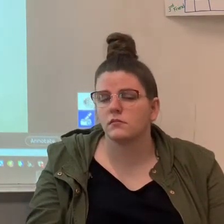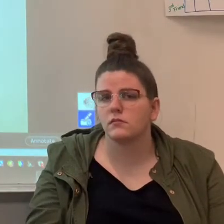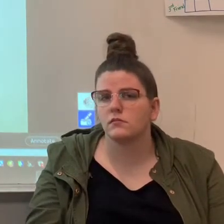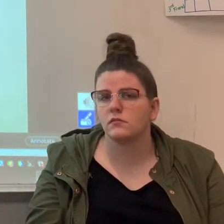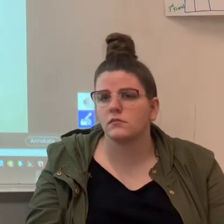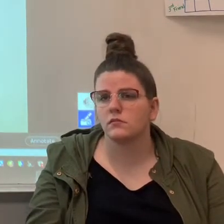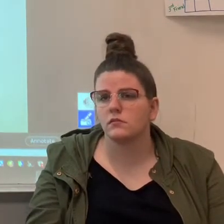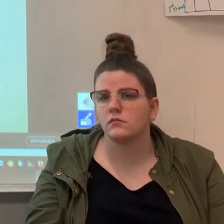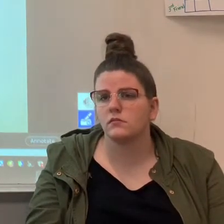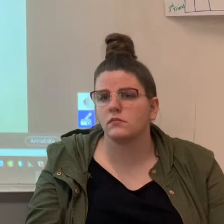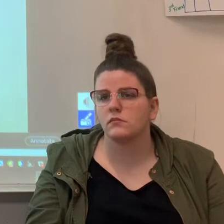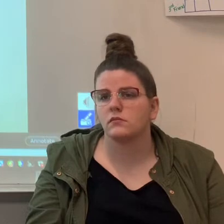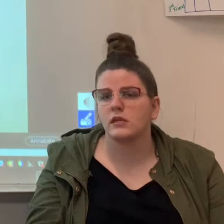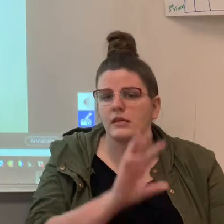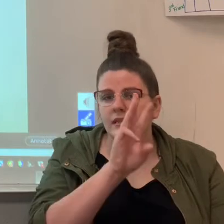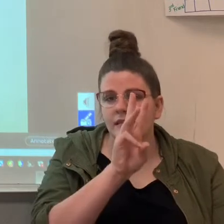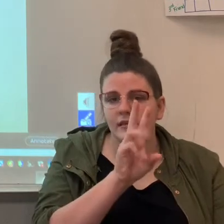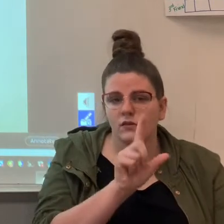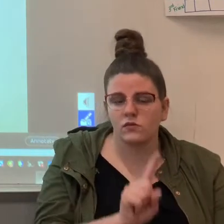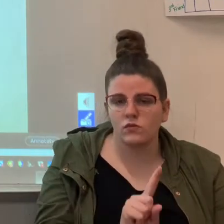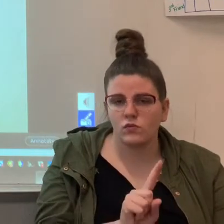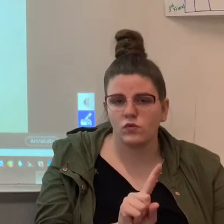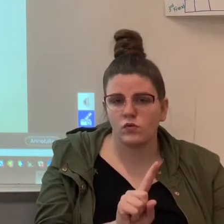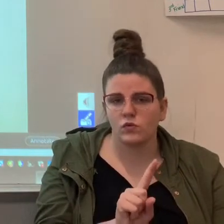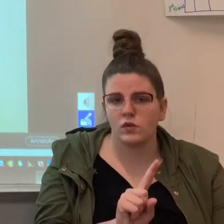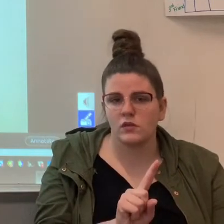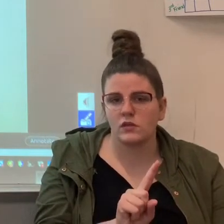which would be 6/1, which would equal